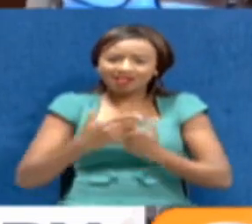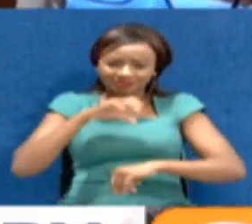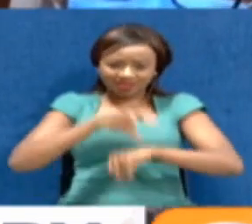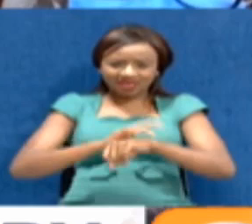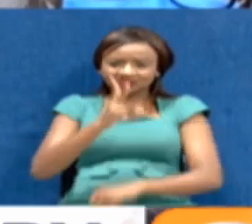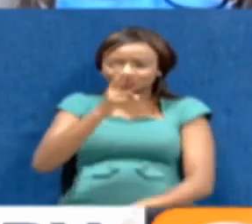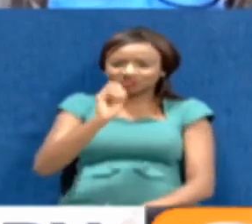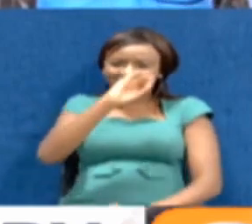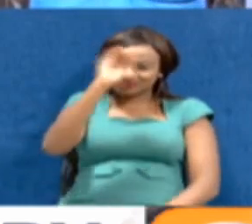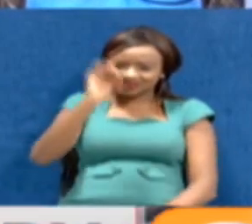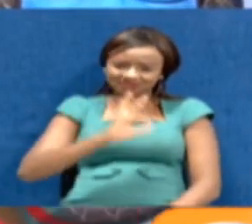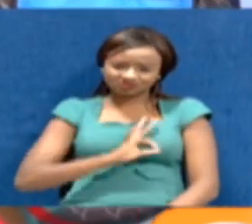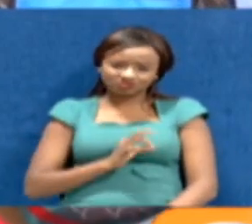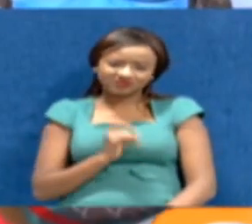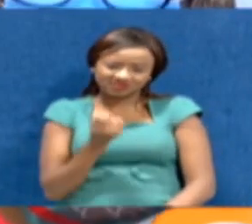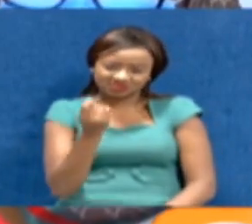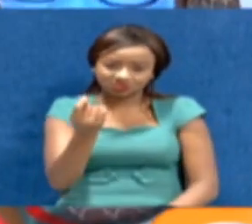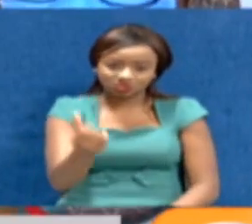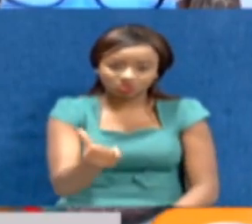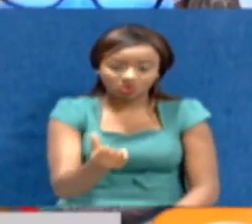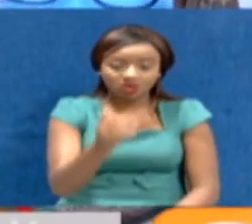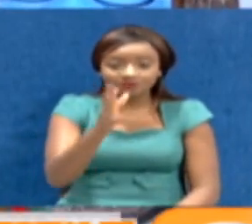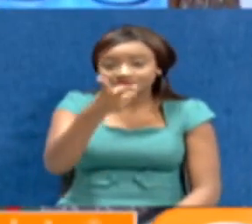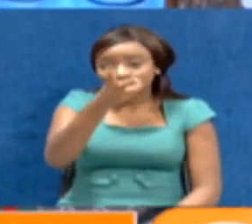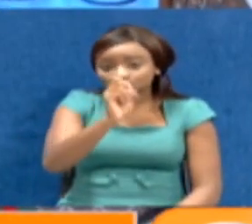target. Unfortunately,